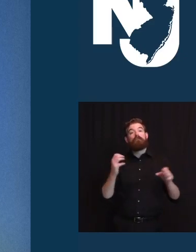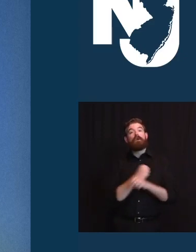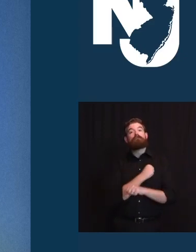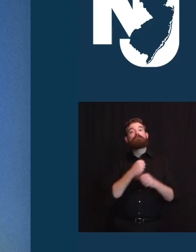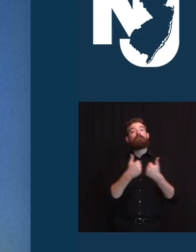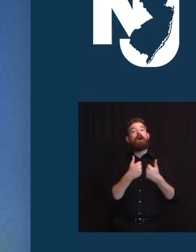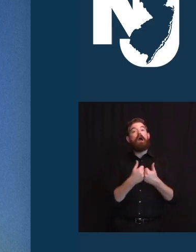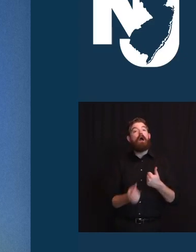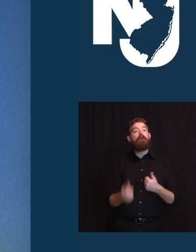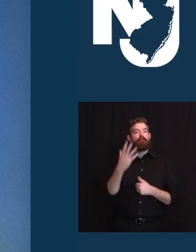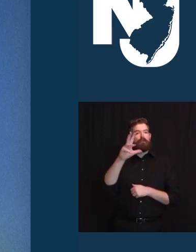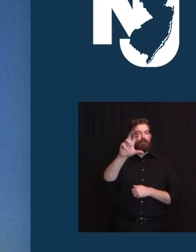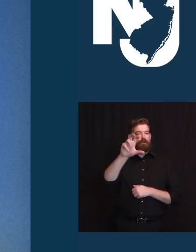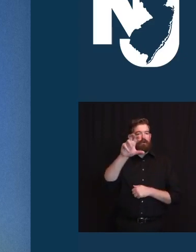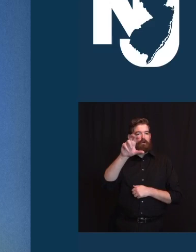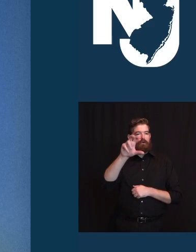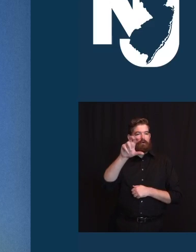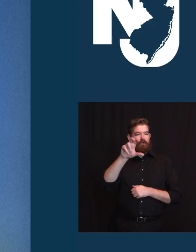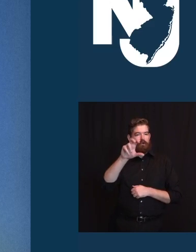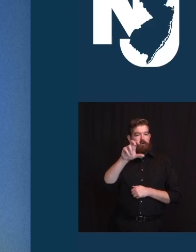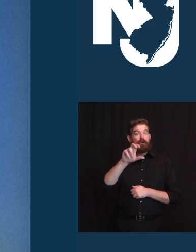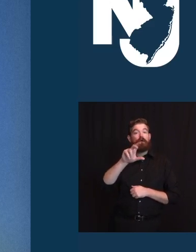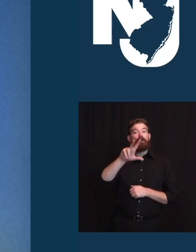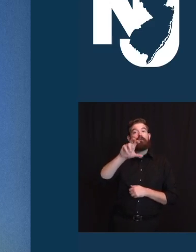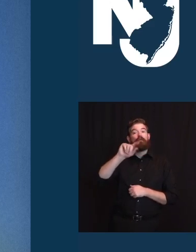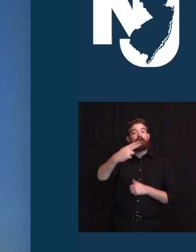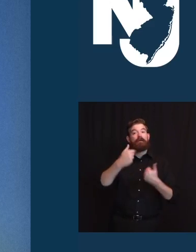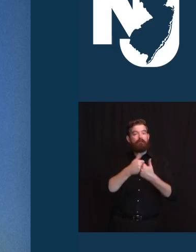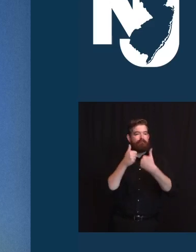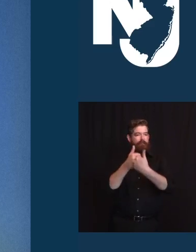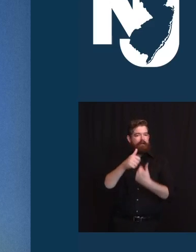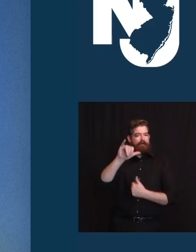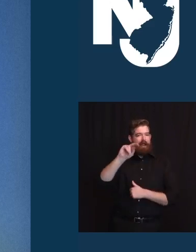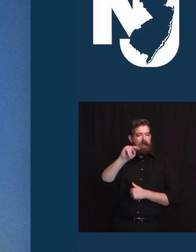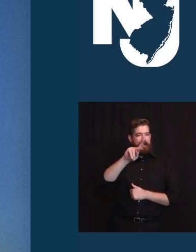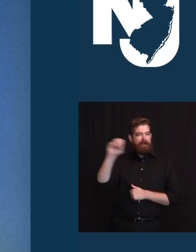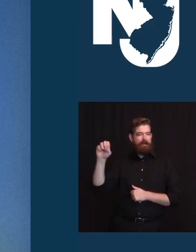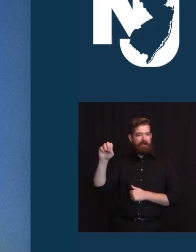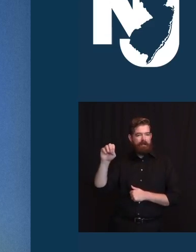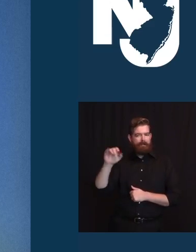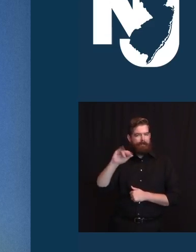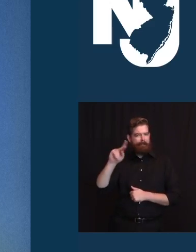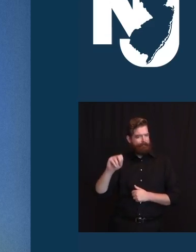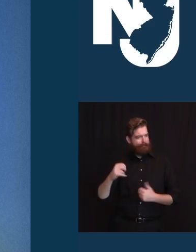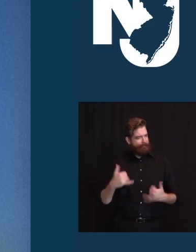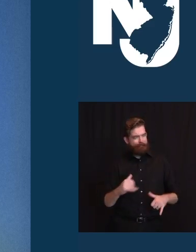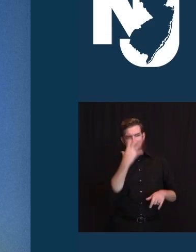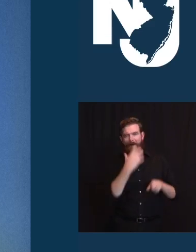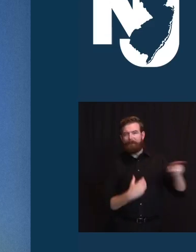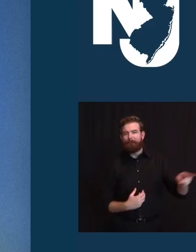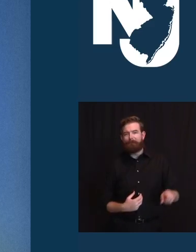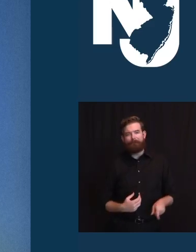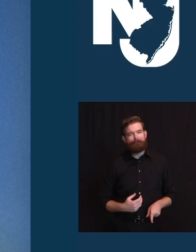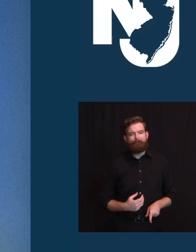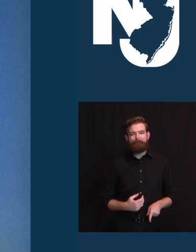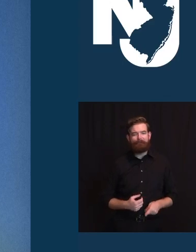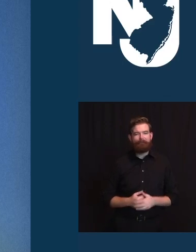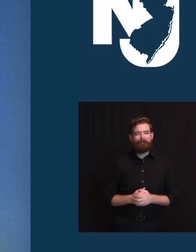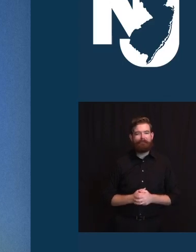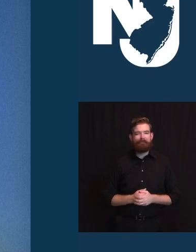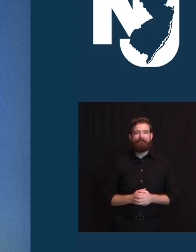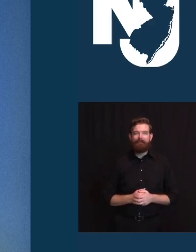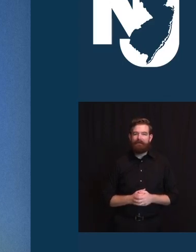1985 when he was pitching for the Chicago White Sox. He was a legend, and we're still waiting to see the likes of him ever